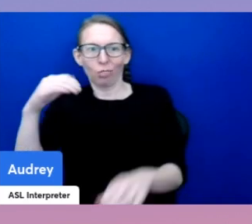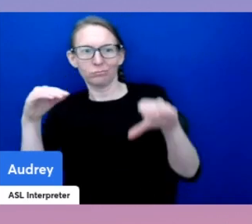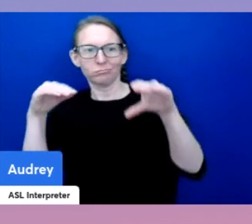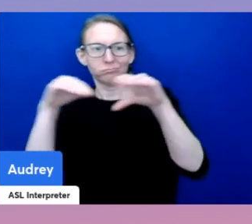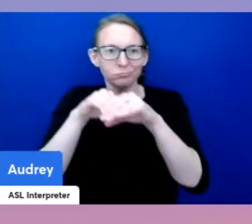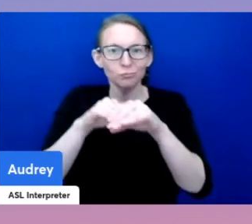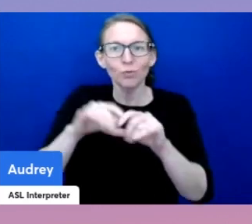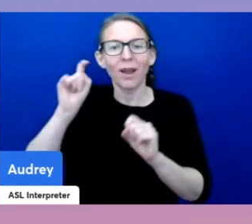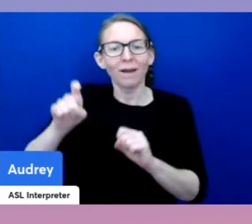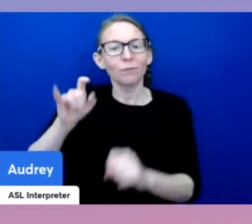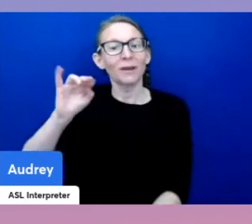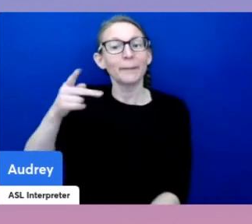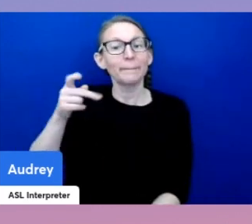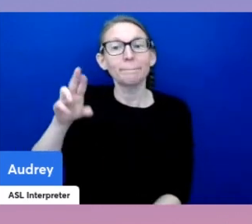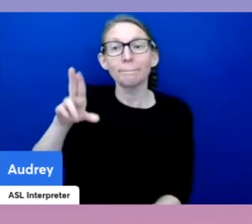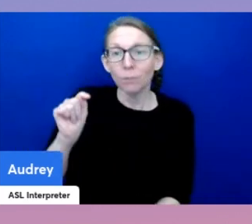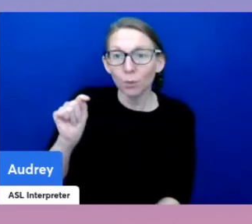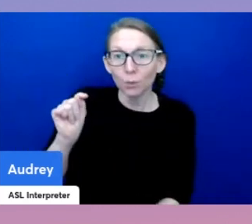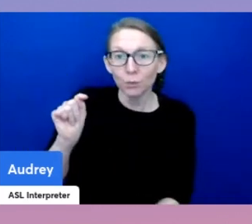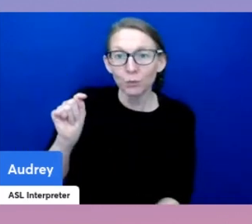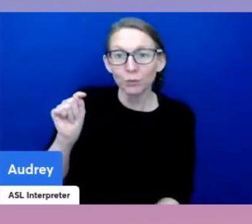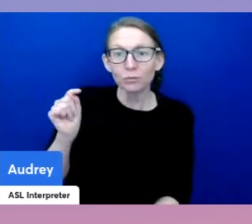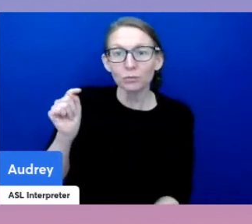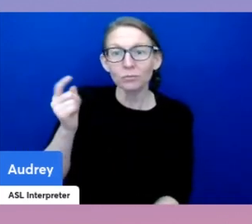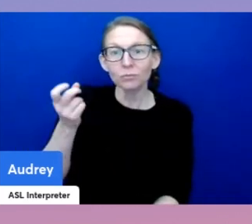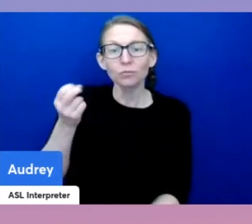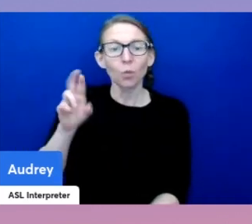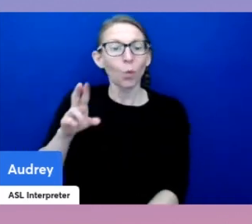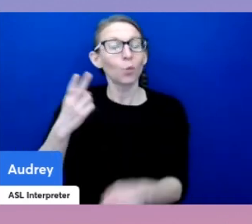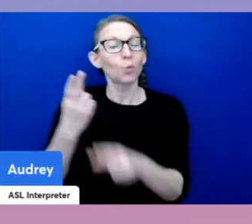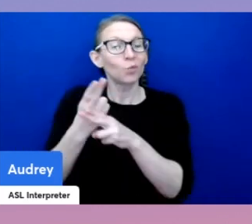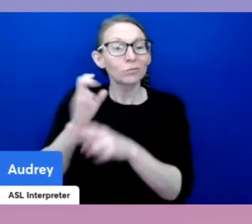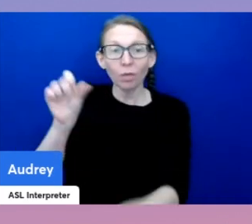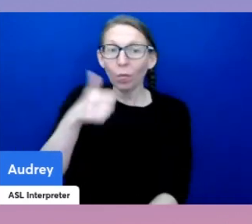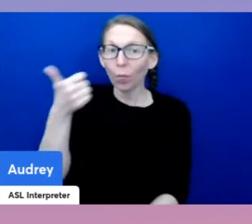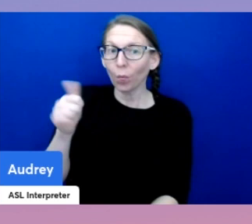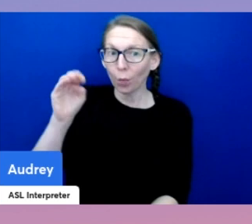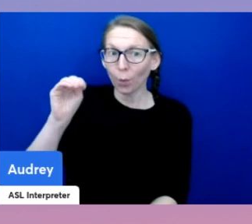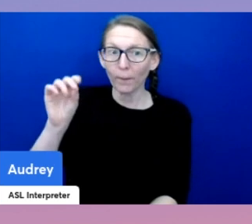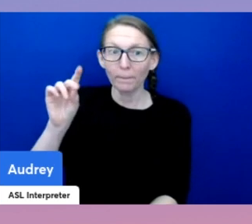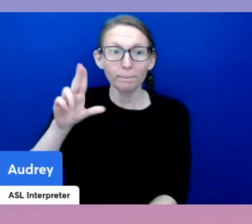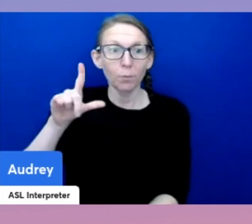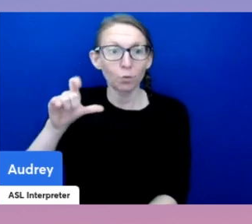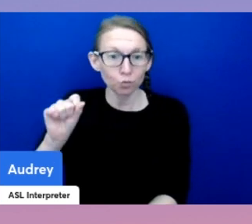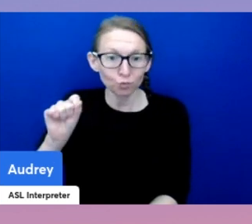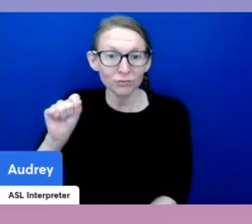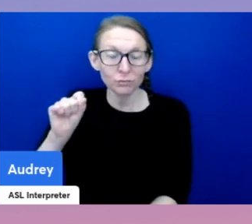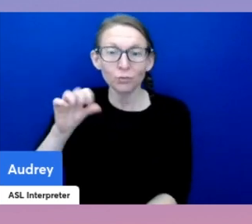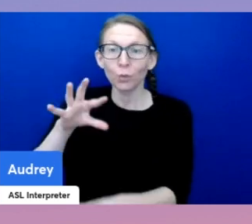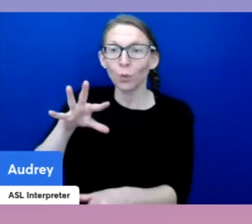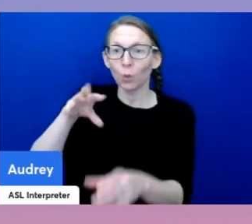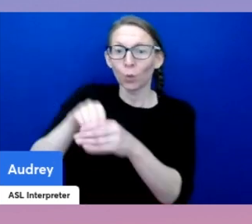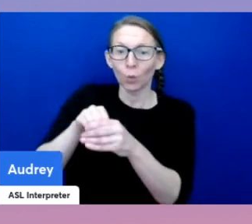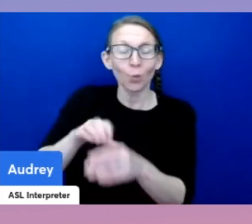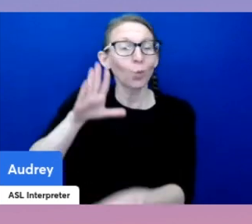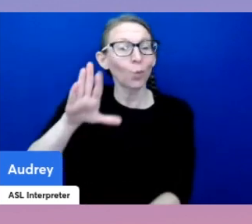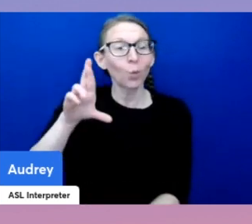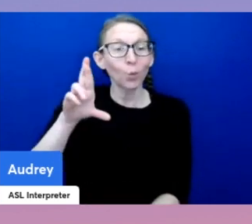import or just you can use another modules to include in your root